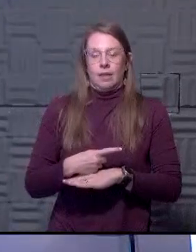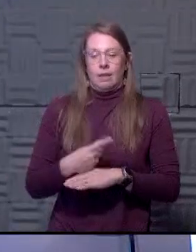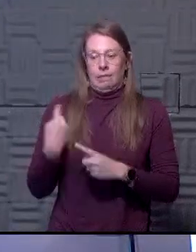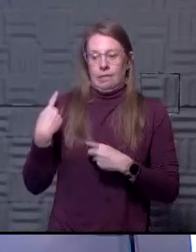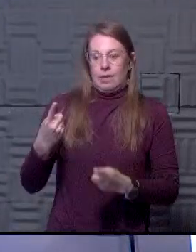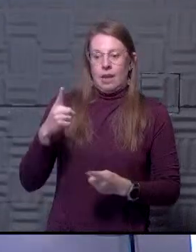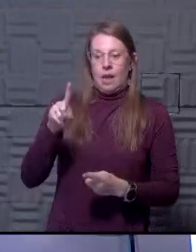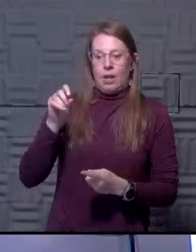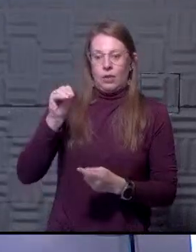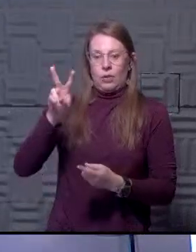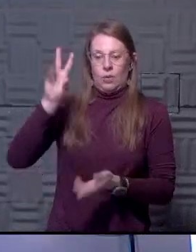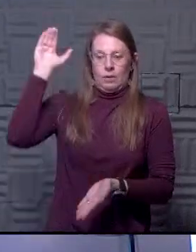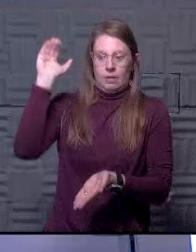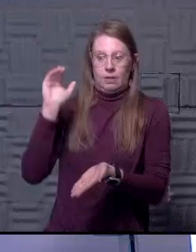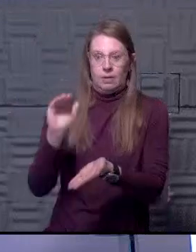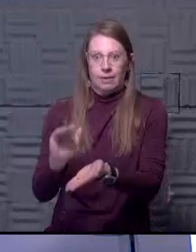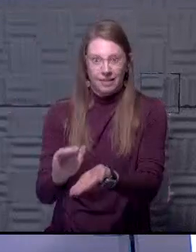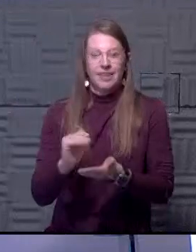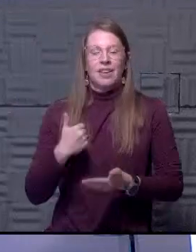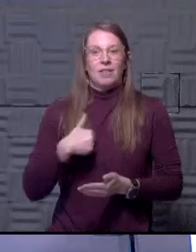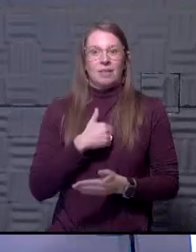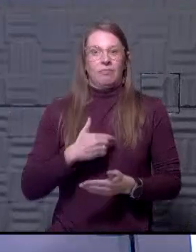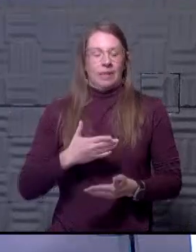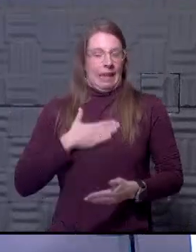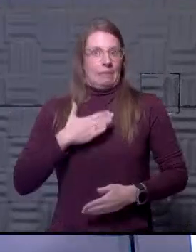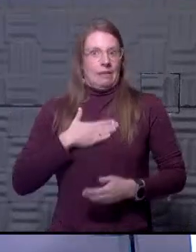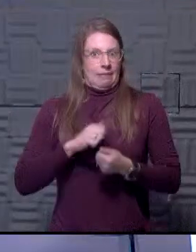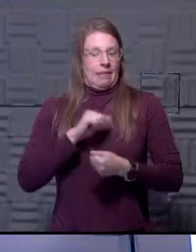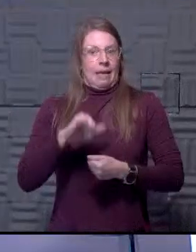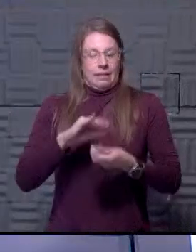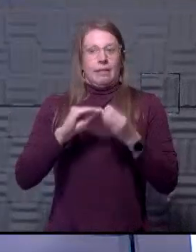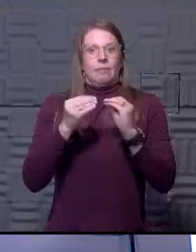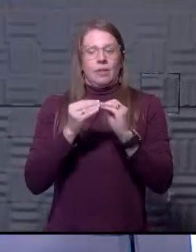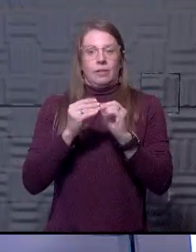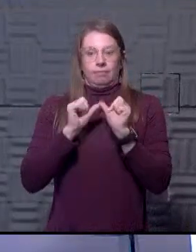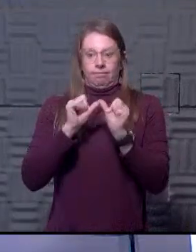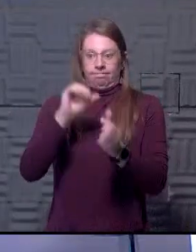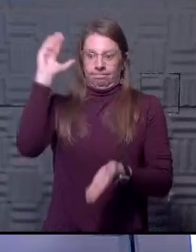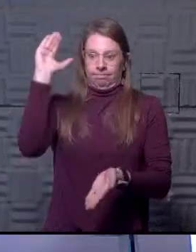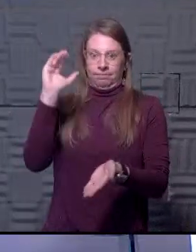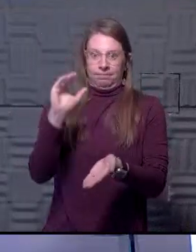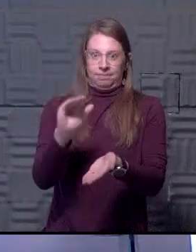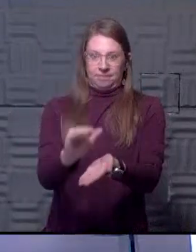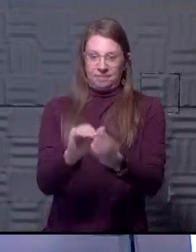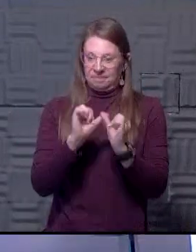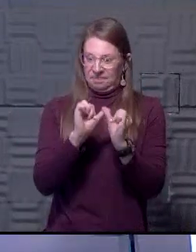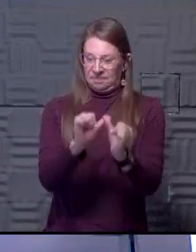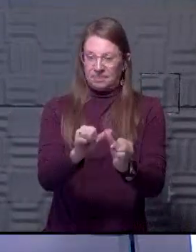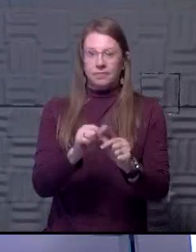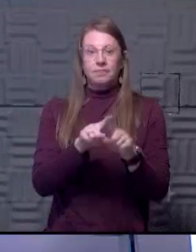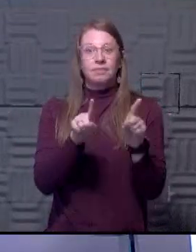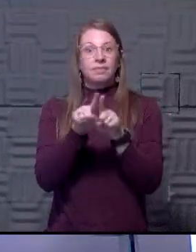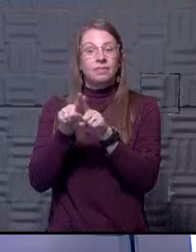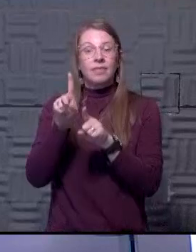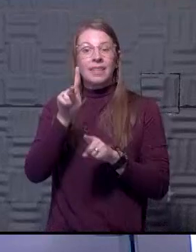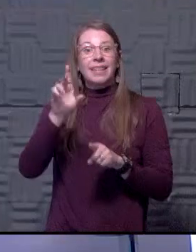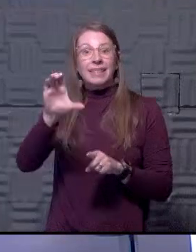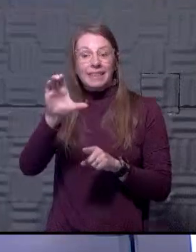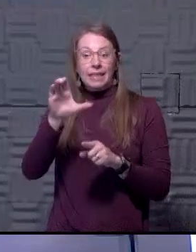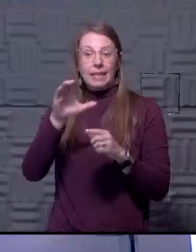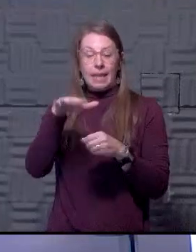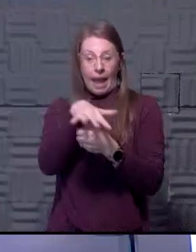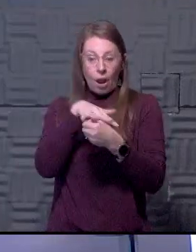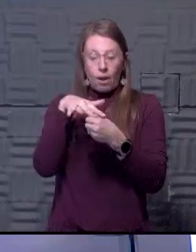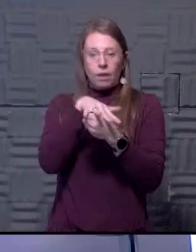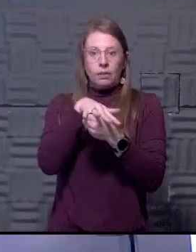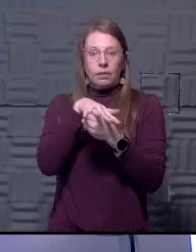We've gone down. So we've been very happy about that. The numbers continue to go down, but also the numbers in the Kansas City area